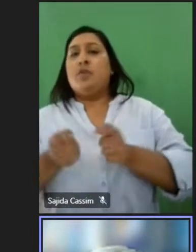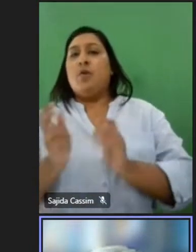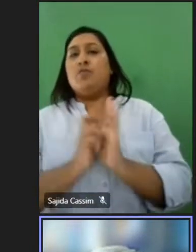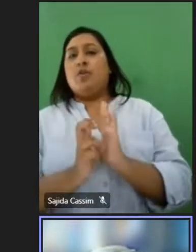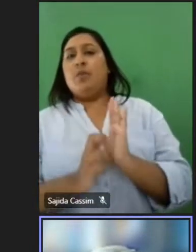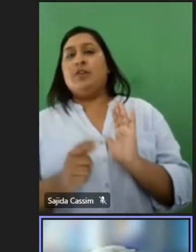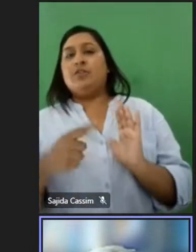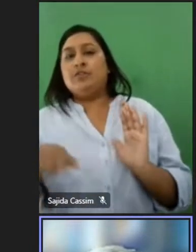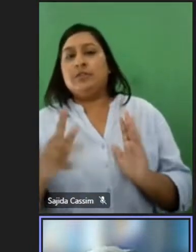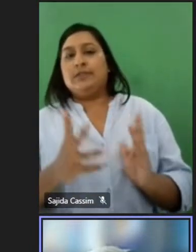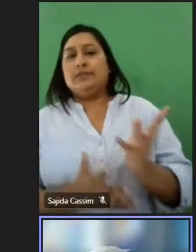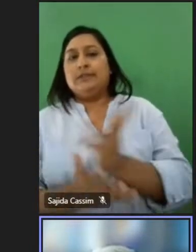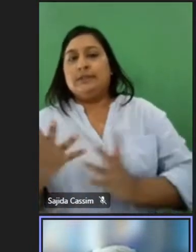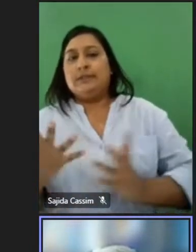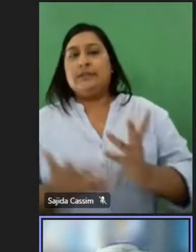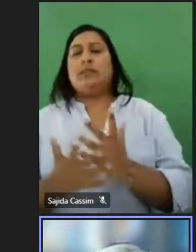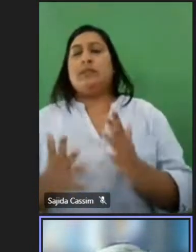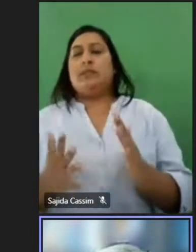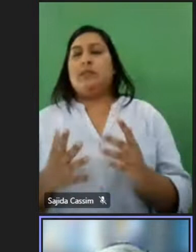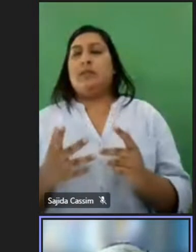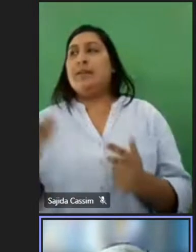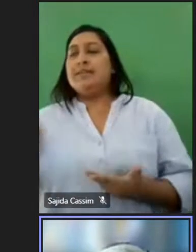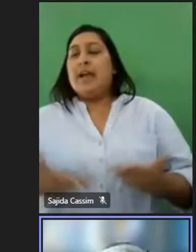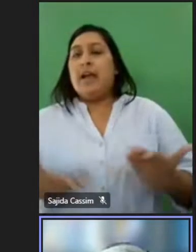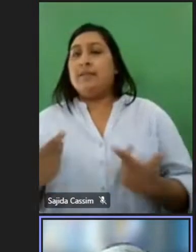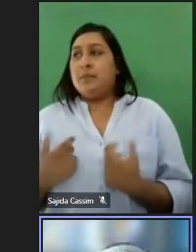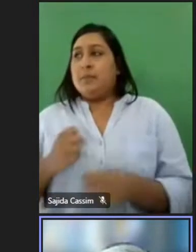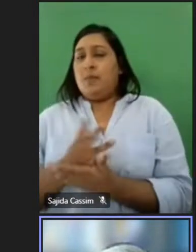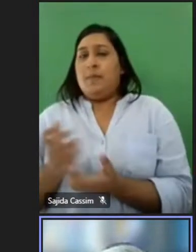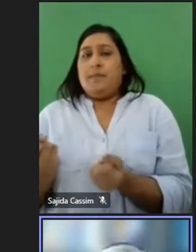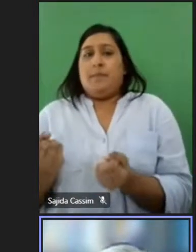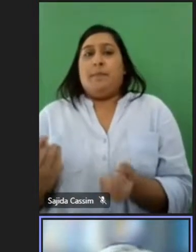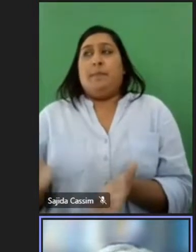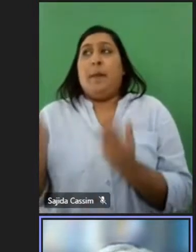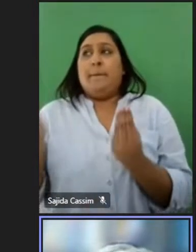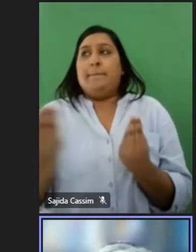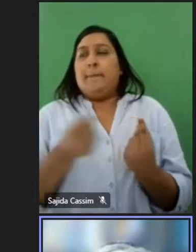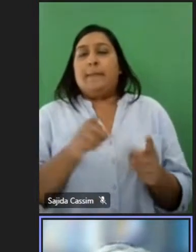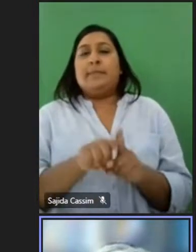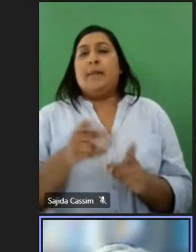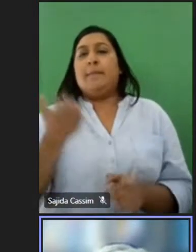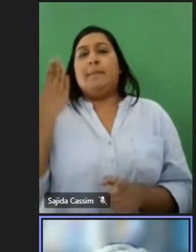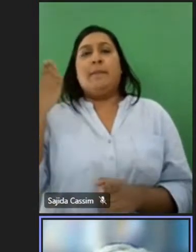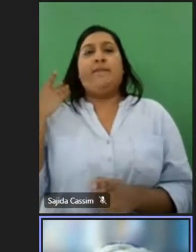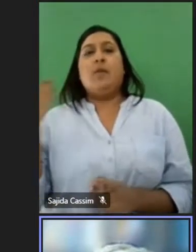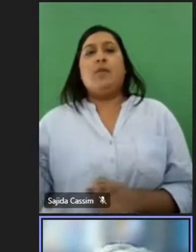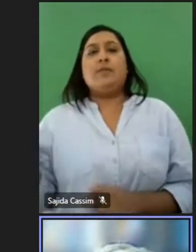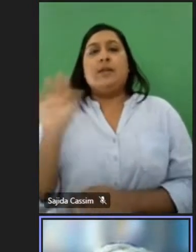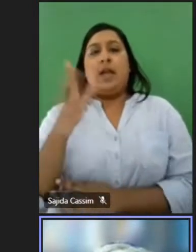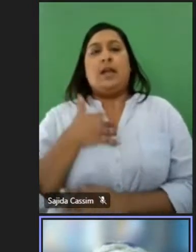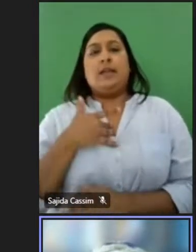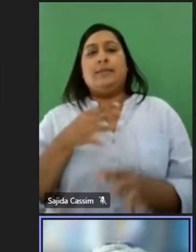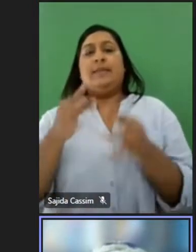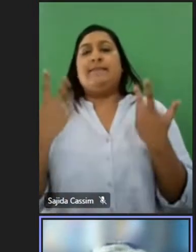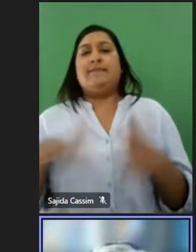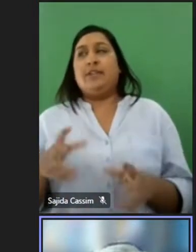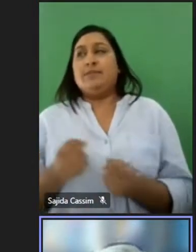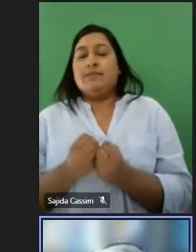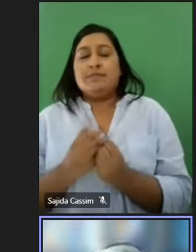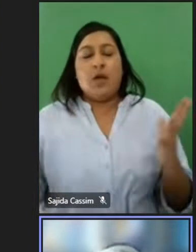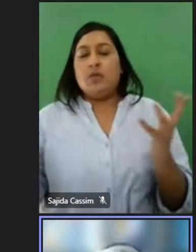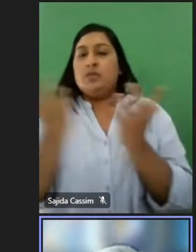on rehabilitative and other services, as I mentioned in the previous slide. And clearly the diversity of people within the